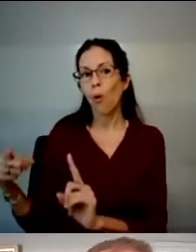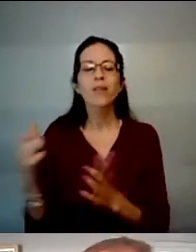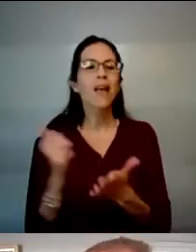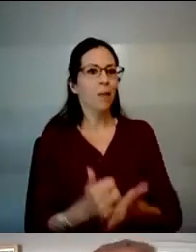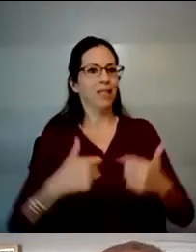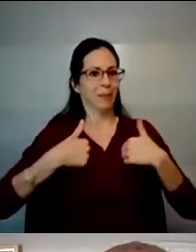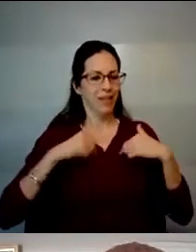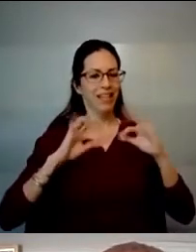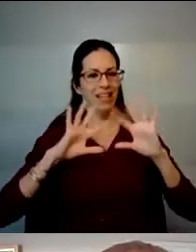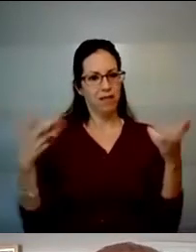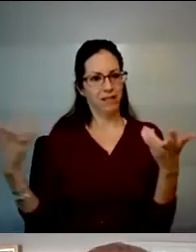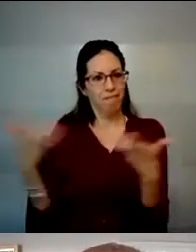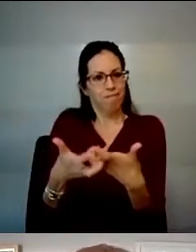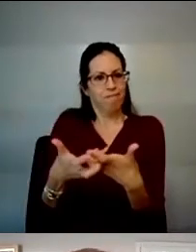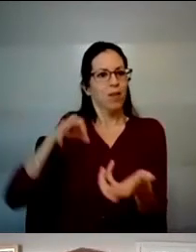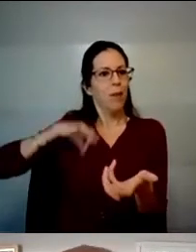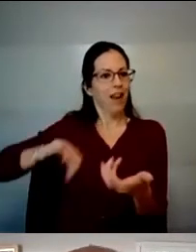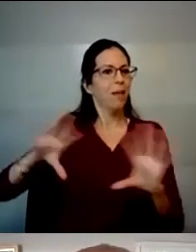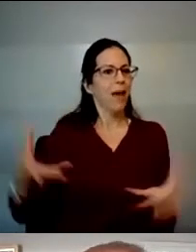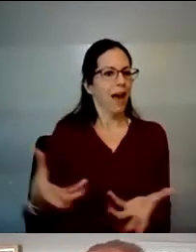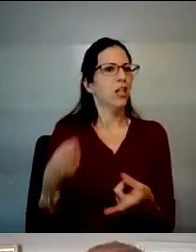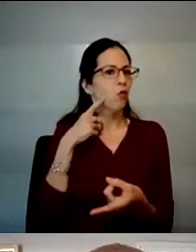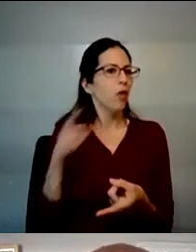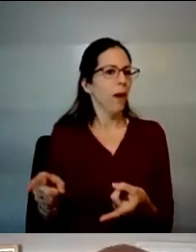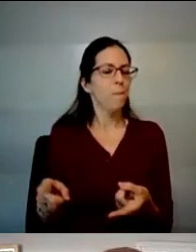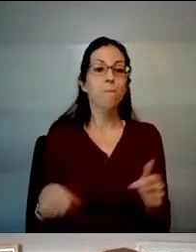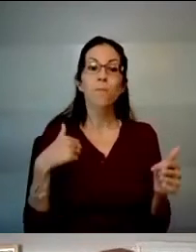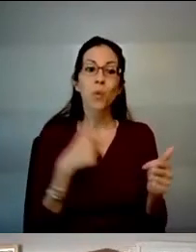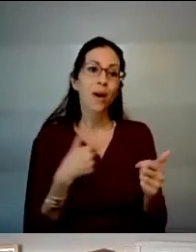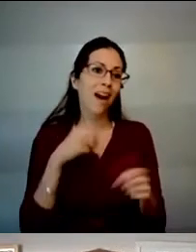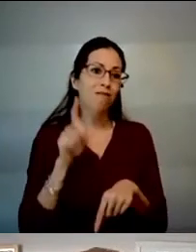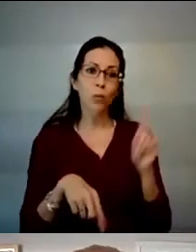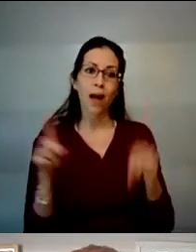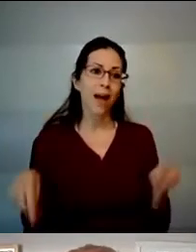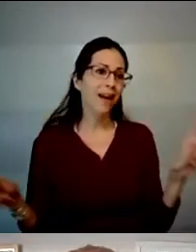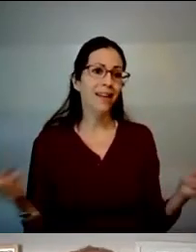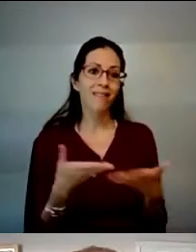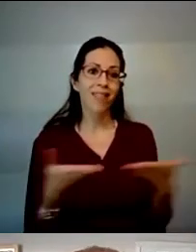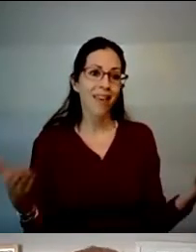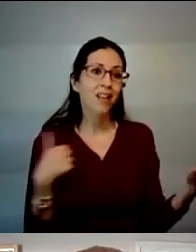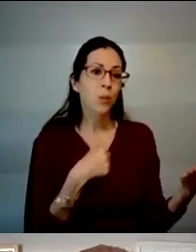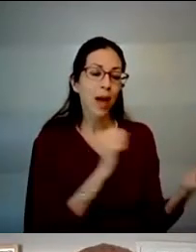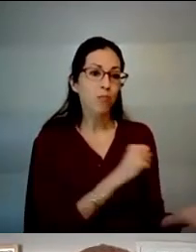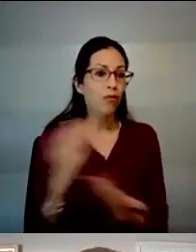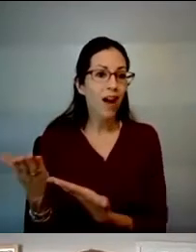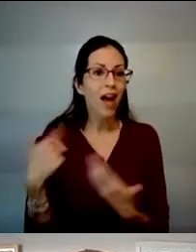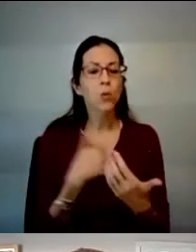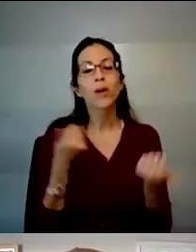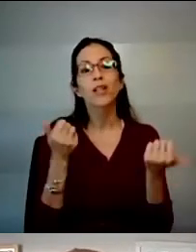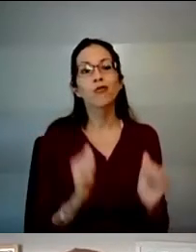a benefits package that, you know, I can build. We have a variety of things that we can bring. We try not to do cookie